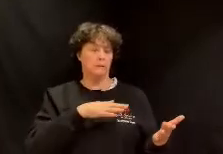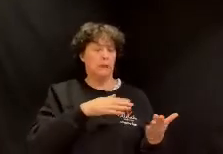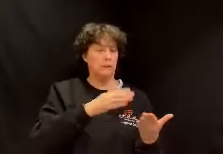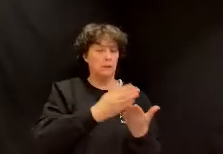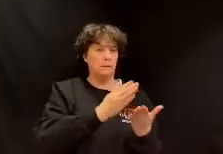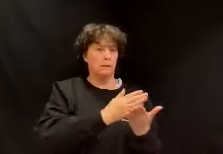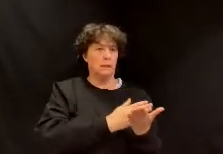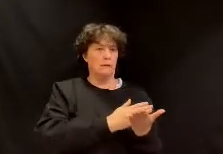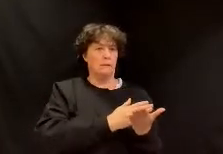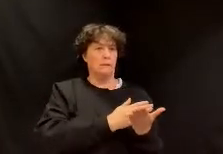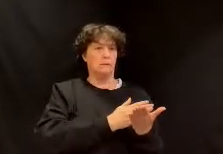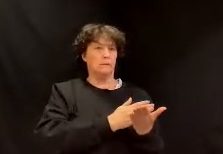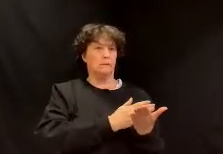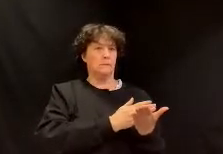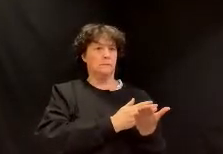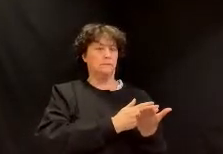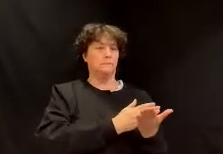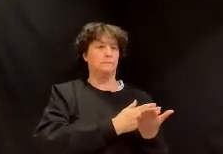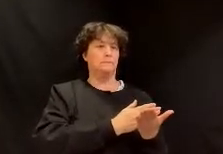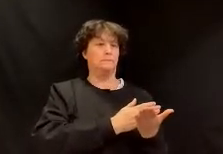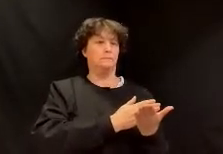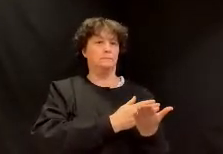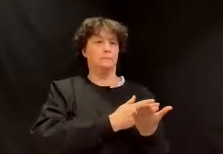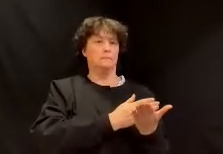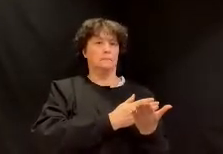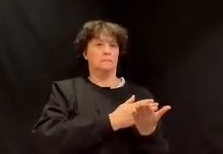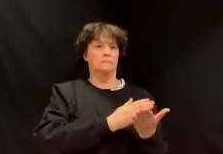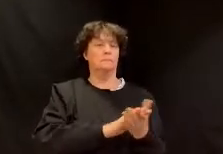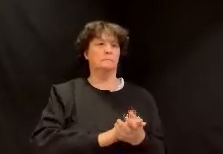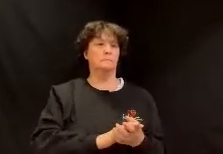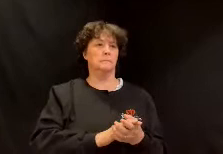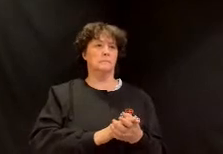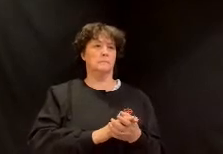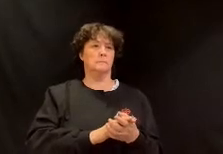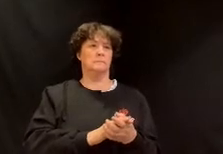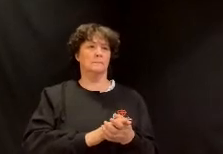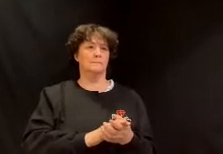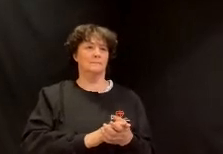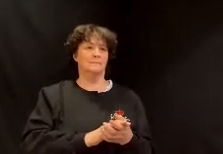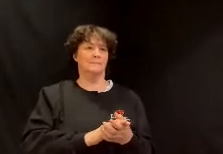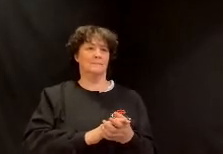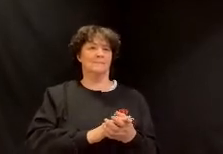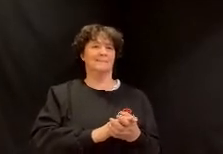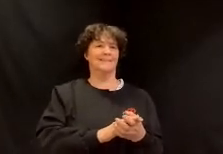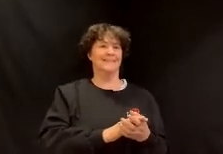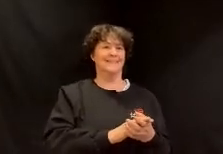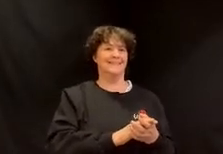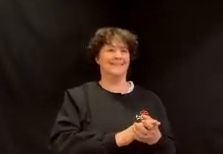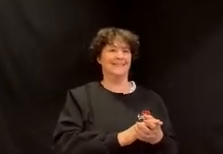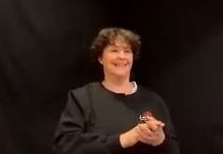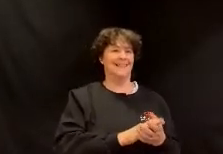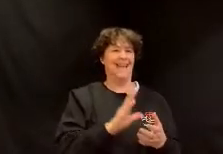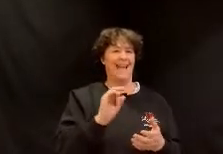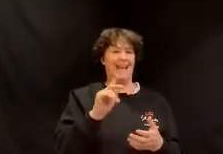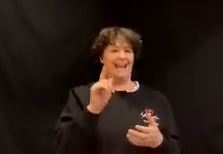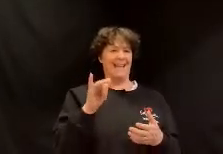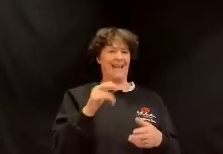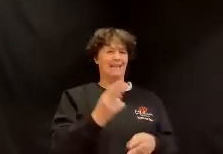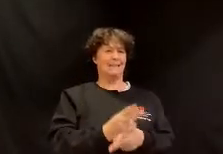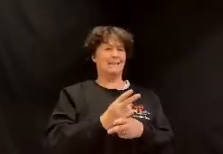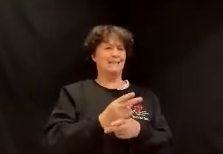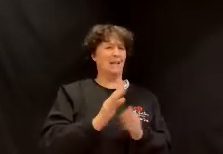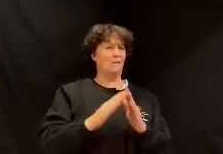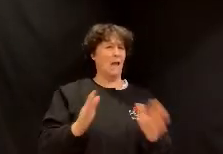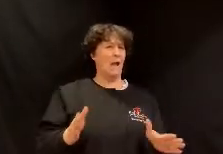Is everything okay? Okay, praise the Lord. Mama's keeping care of house here. Amen. That wasn't